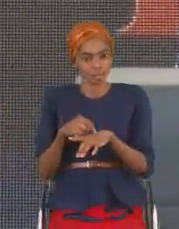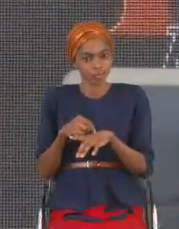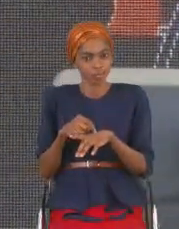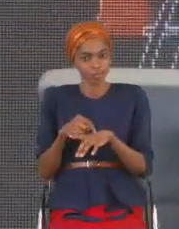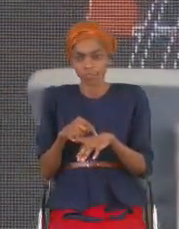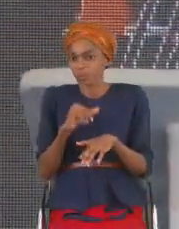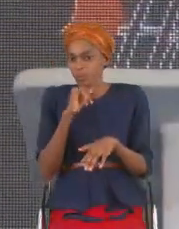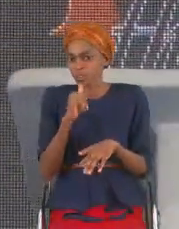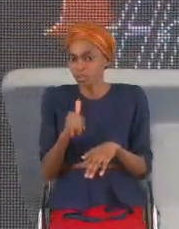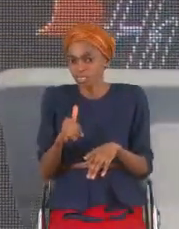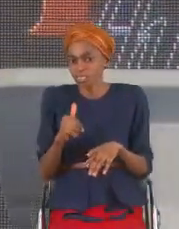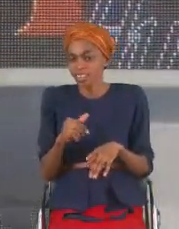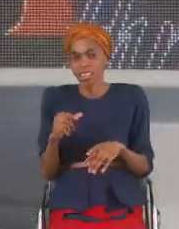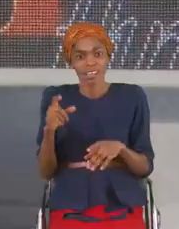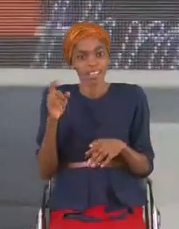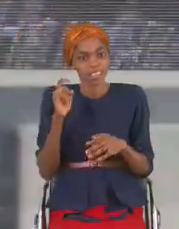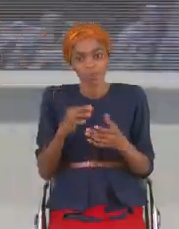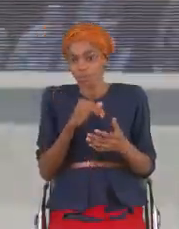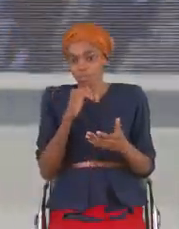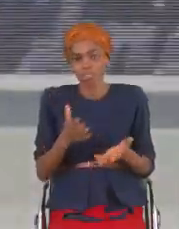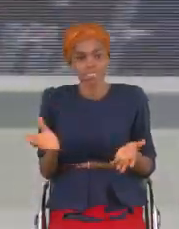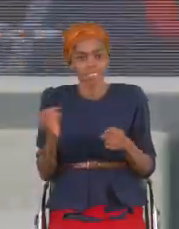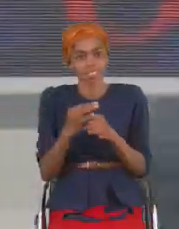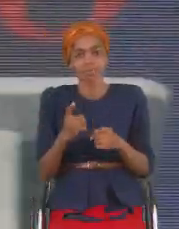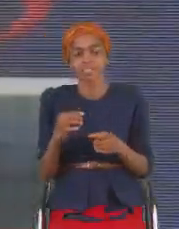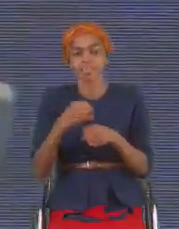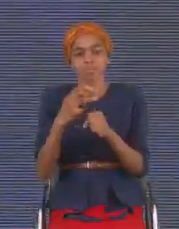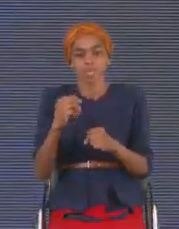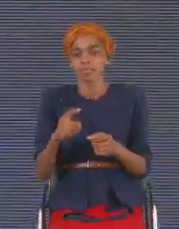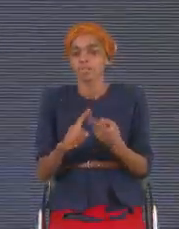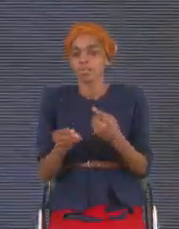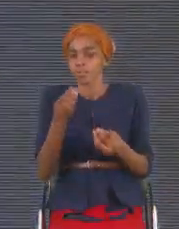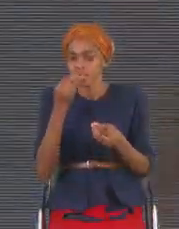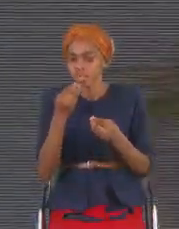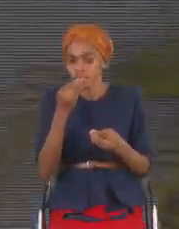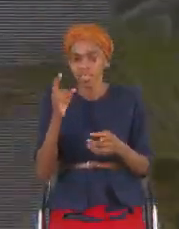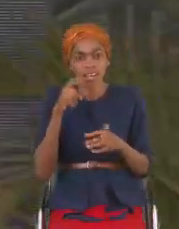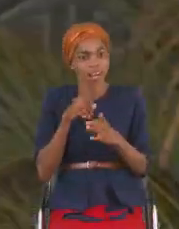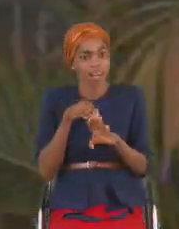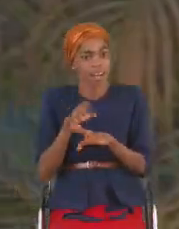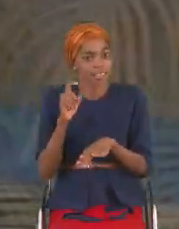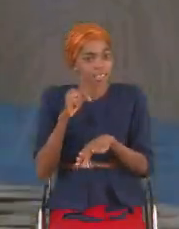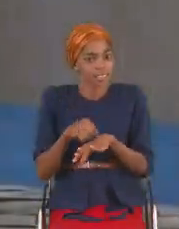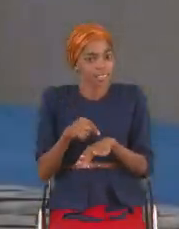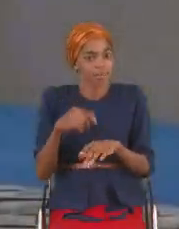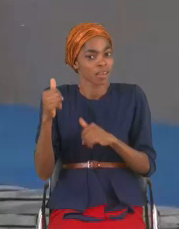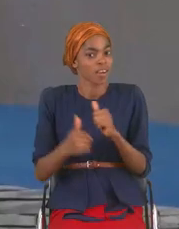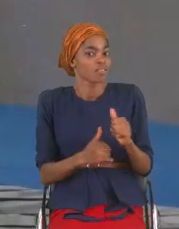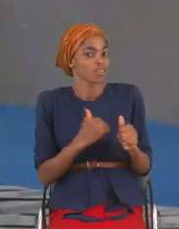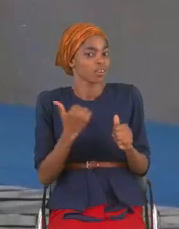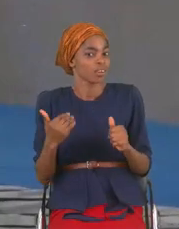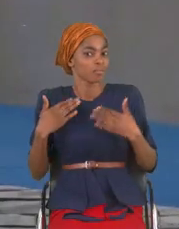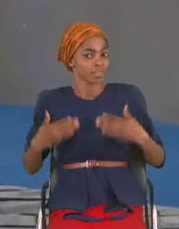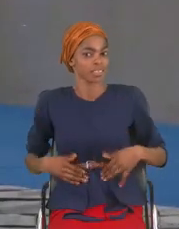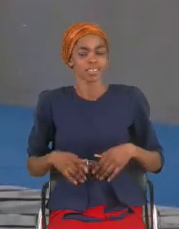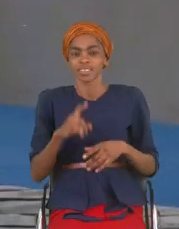would not have got up from bed. And then they make him to eat at the times everybody else will